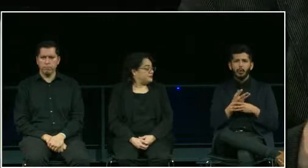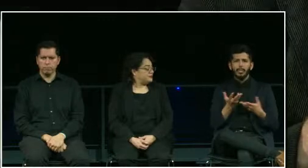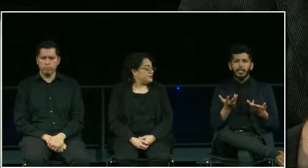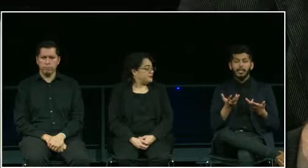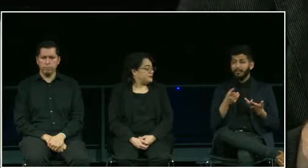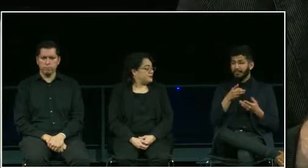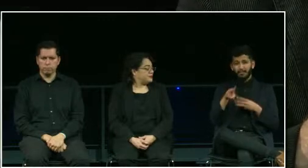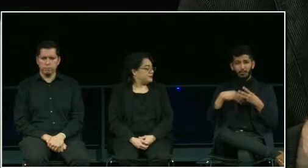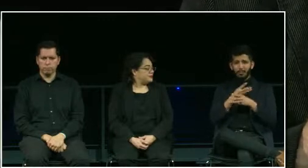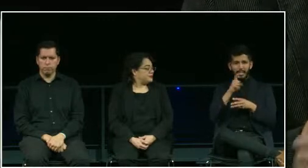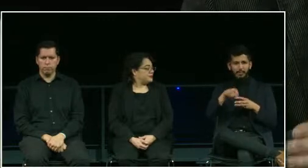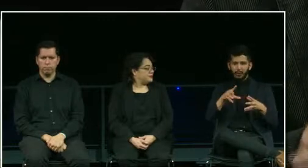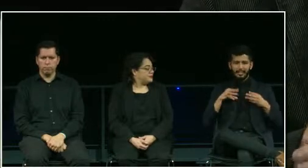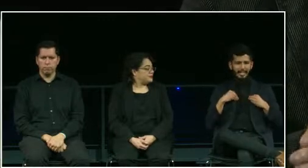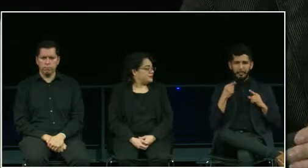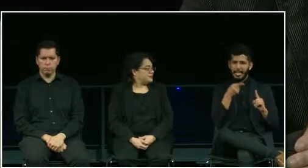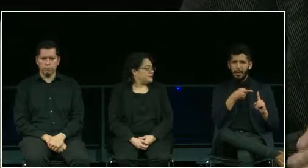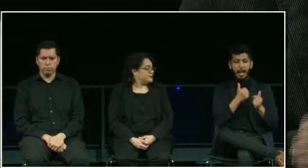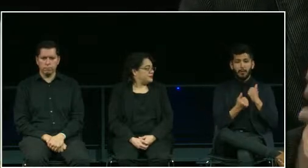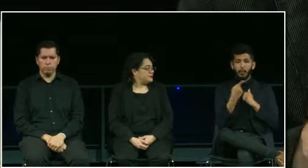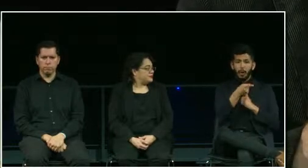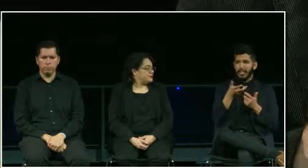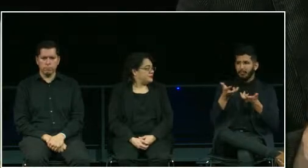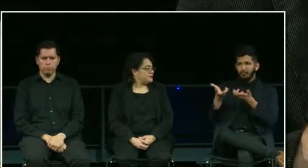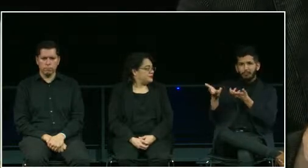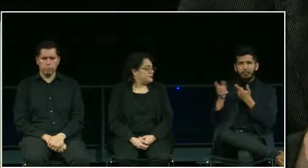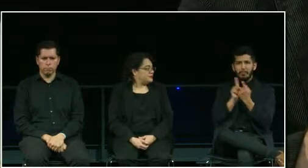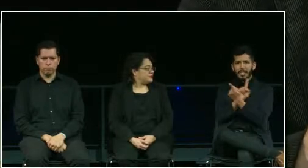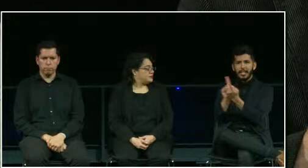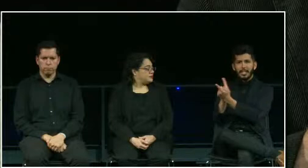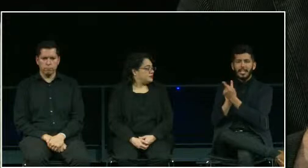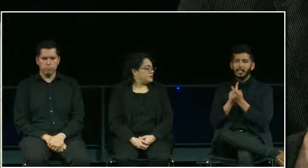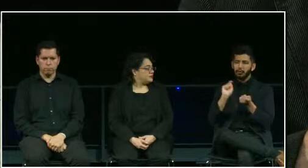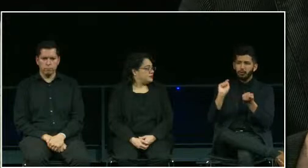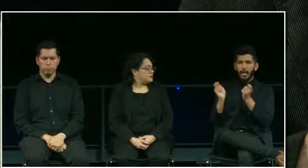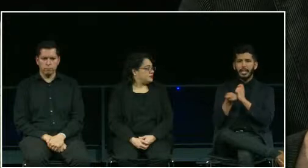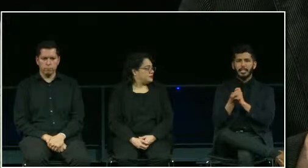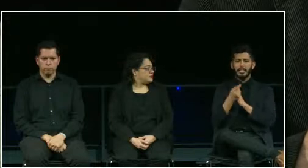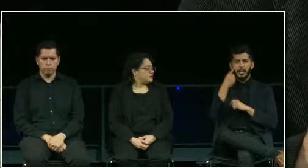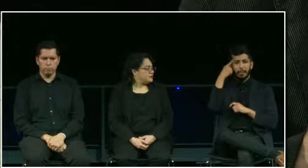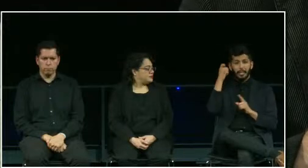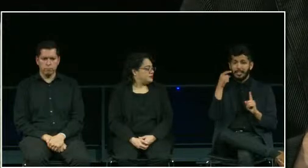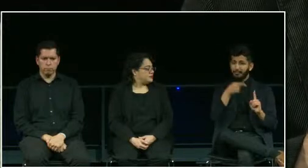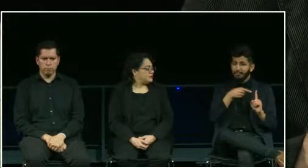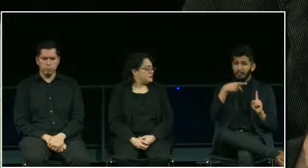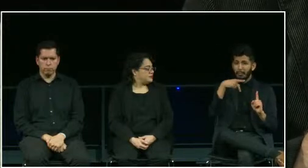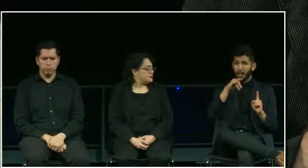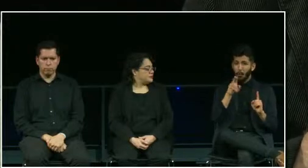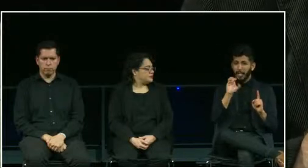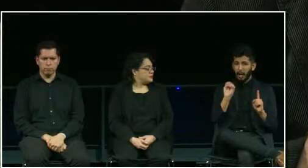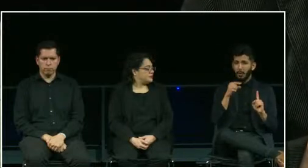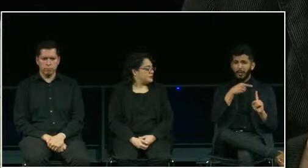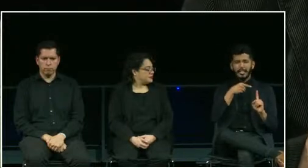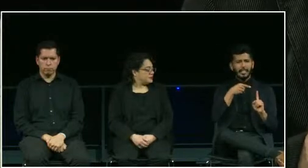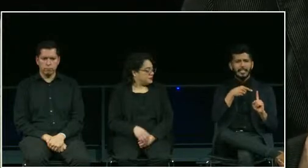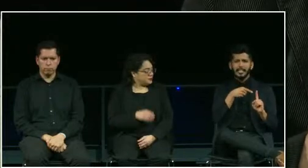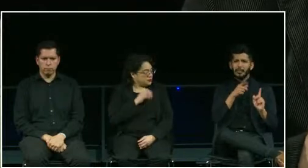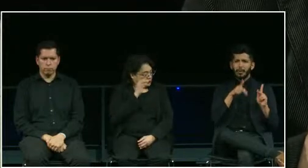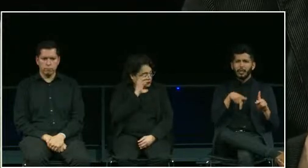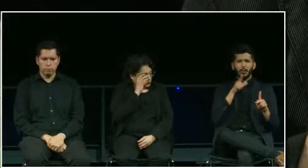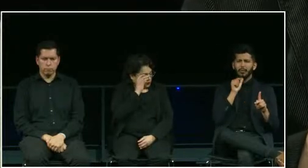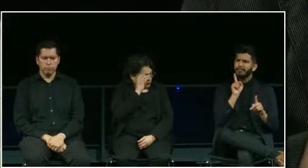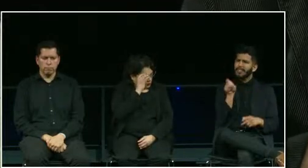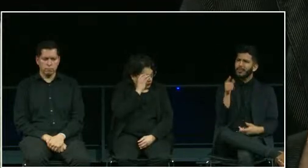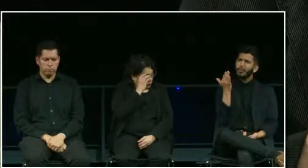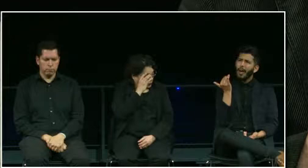the world has to accept him. Everyone he touches changes, because he's this figure who just asks